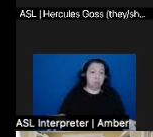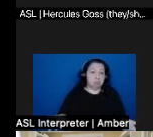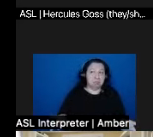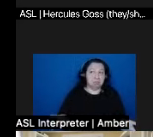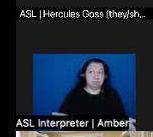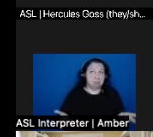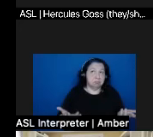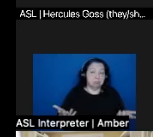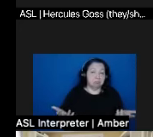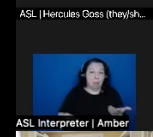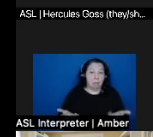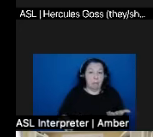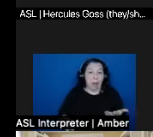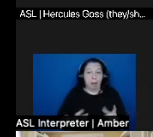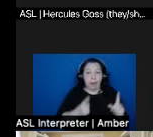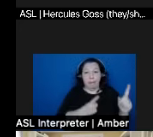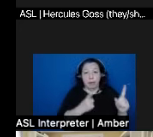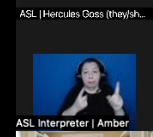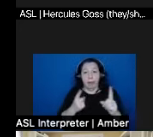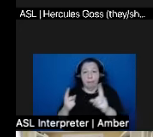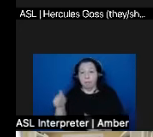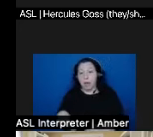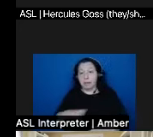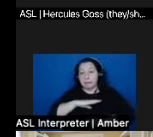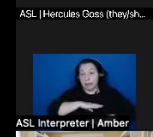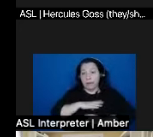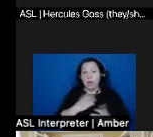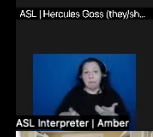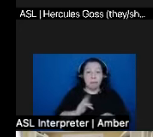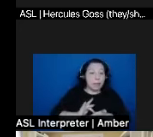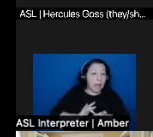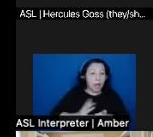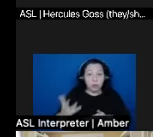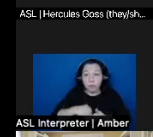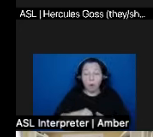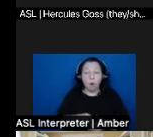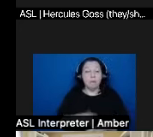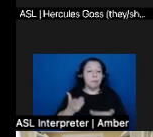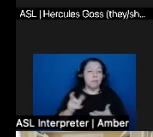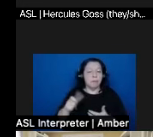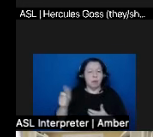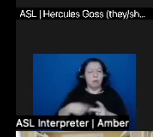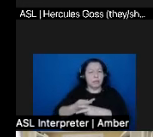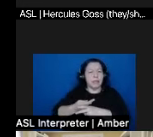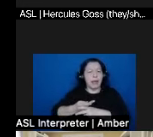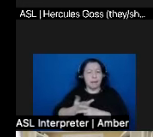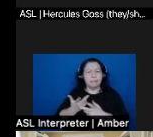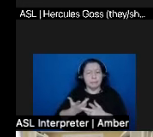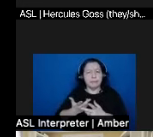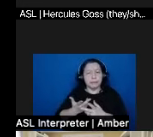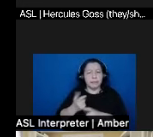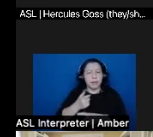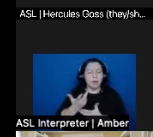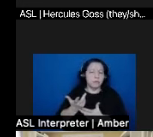kind of maybe benchmarks they have to meet. There might be medications involved. There might be other types of things along with that